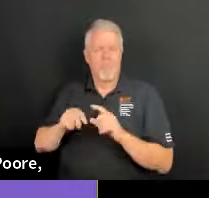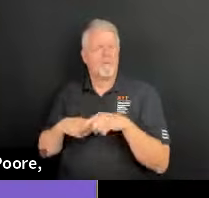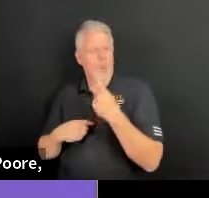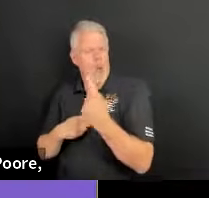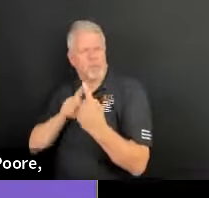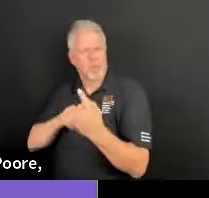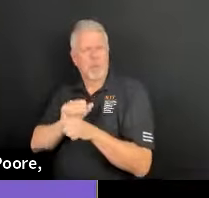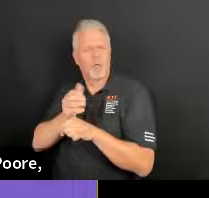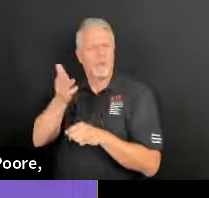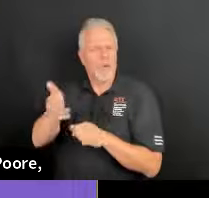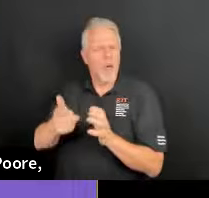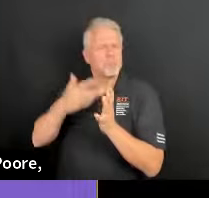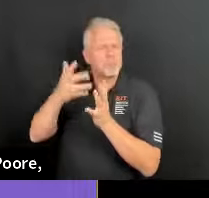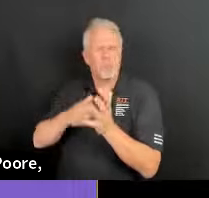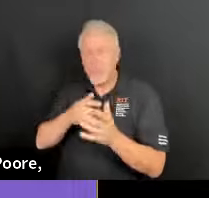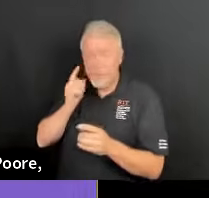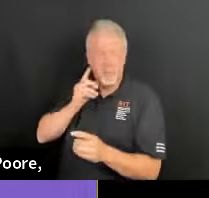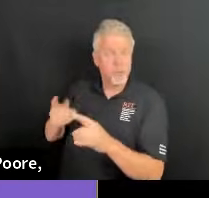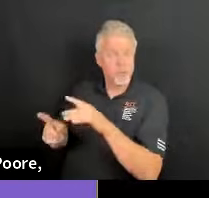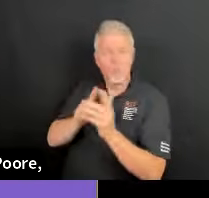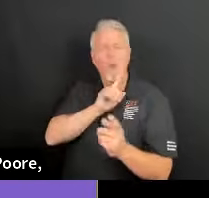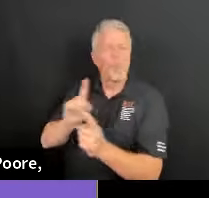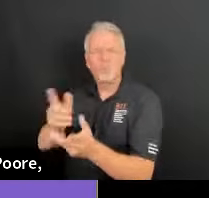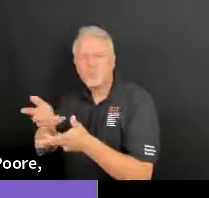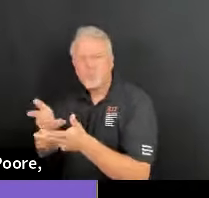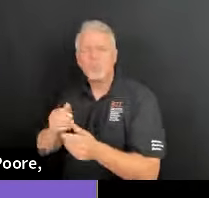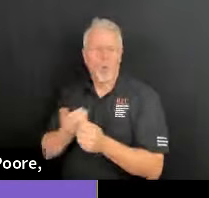of staff is no longer a